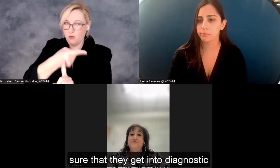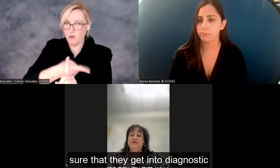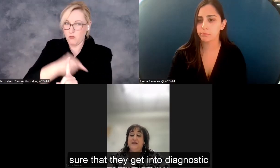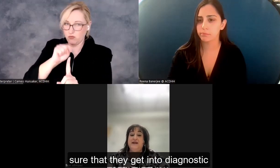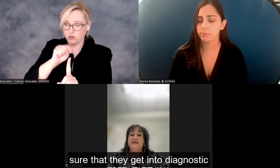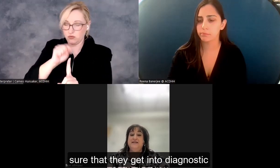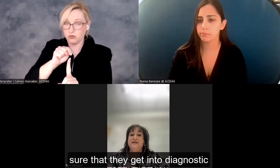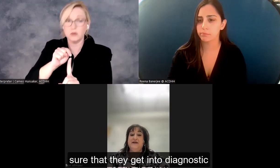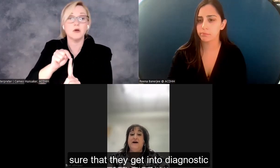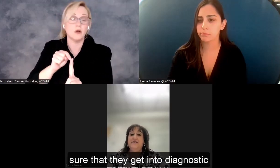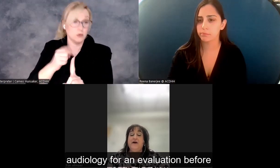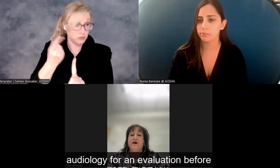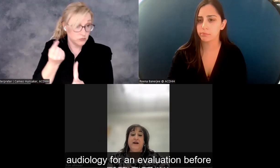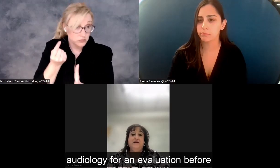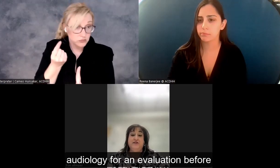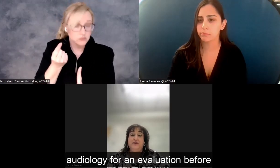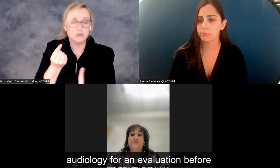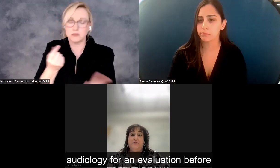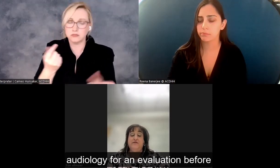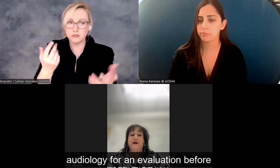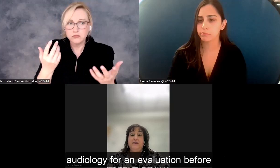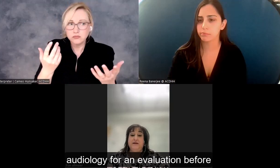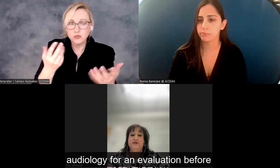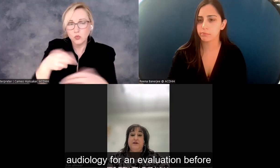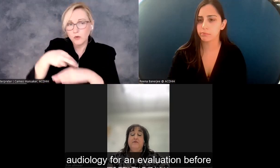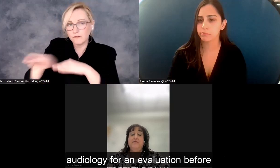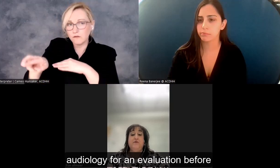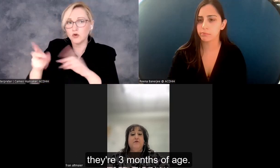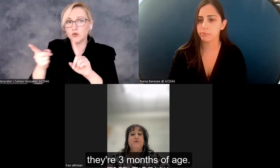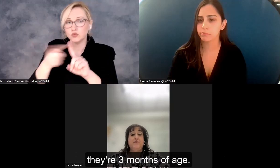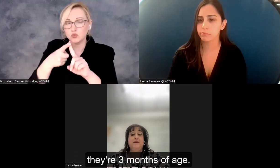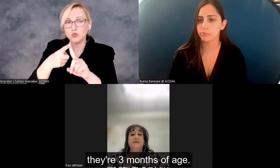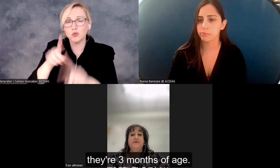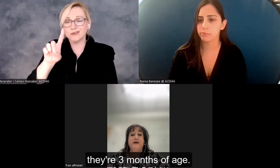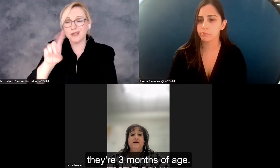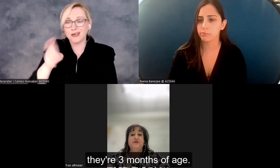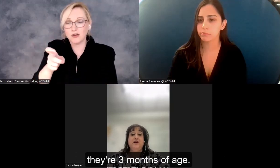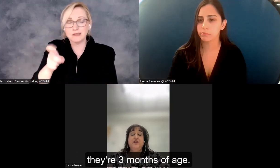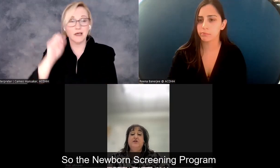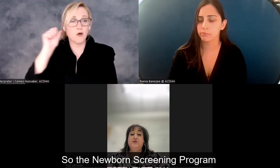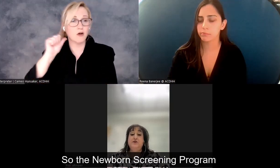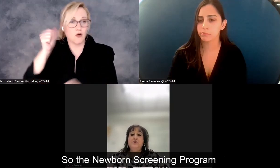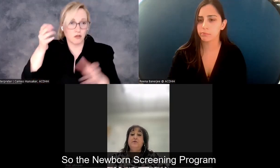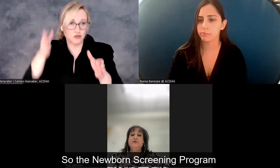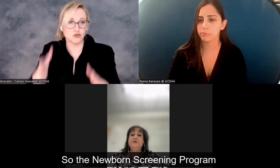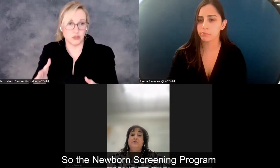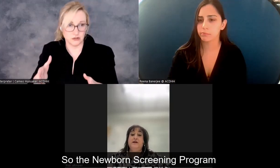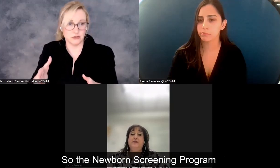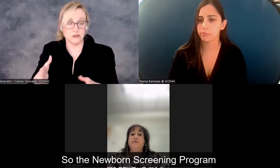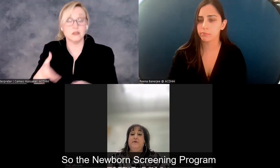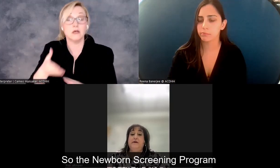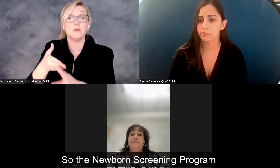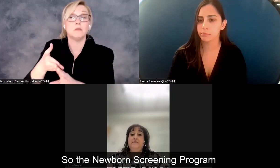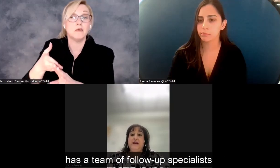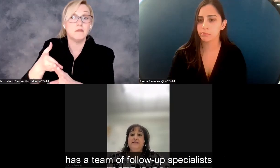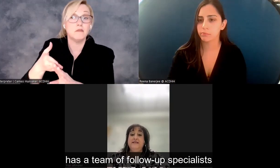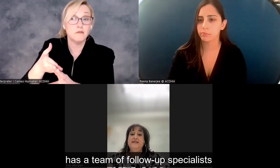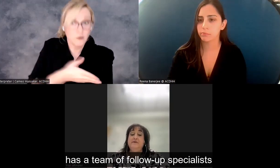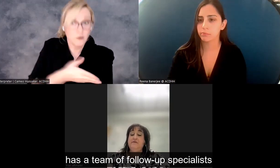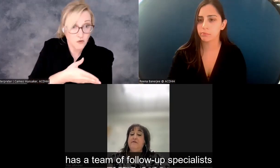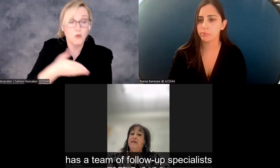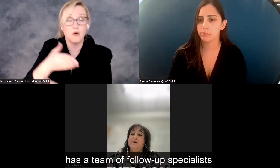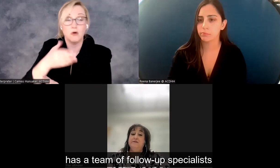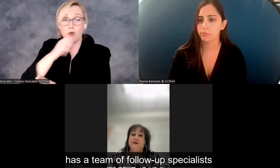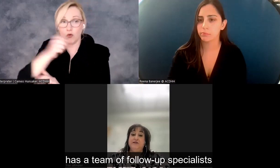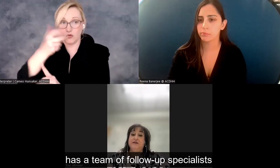get into diagnostic audiology for an evaluation before they're 3 months of age. So the newborn screening program has a